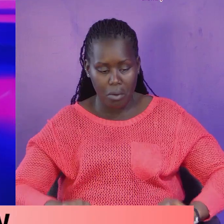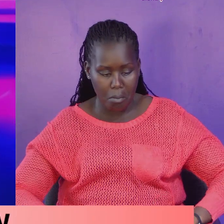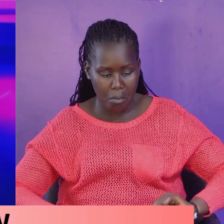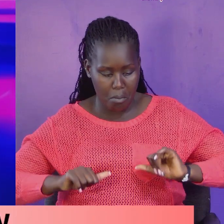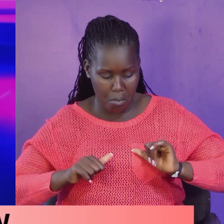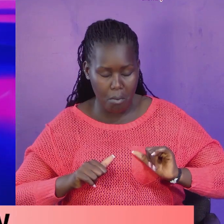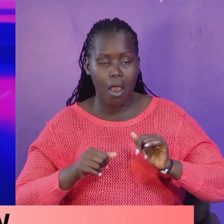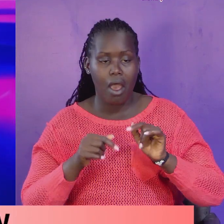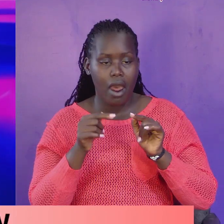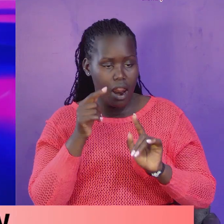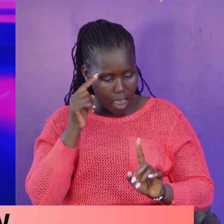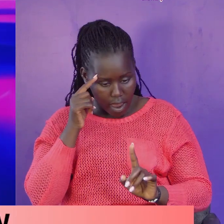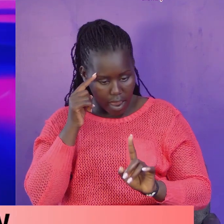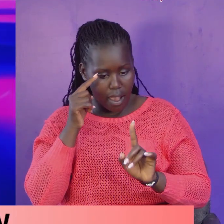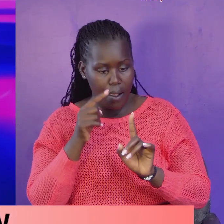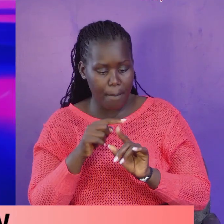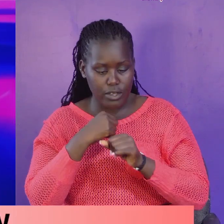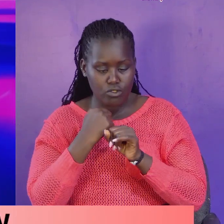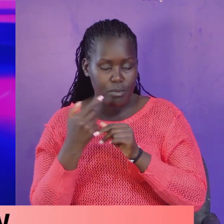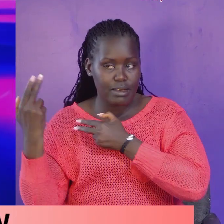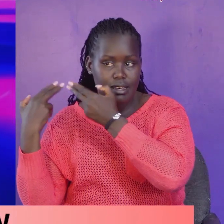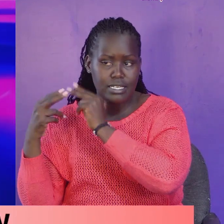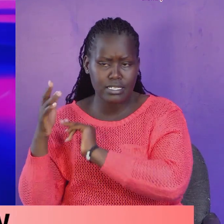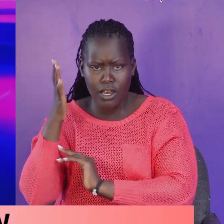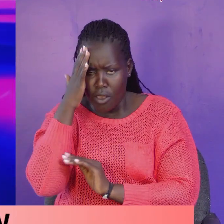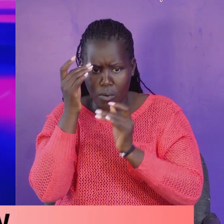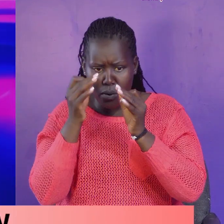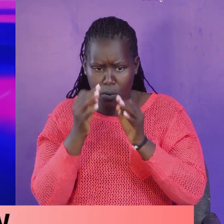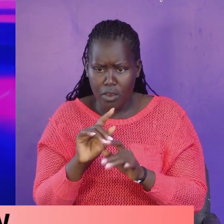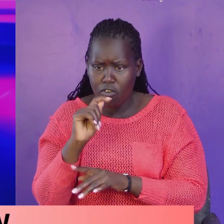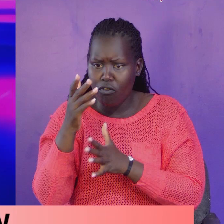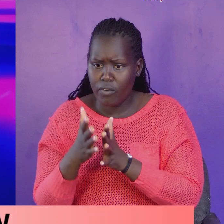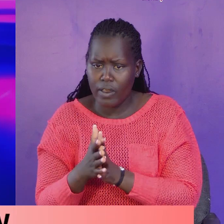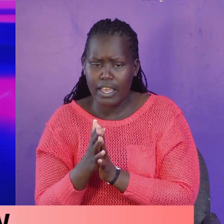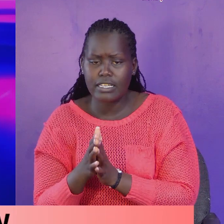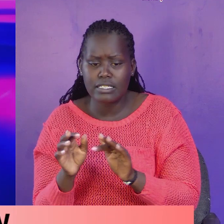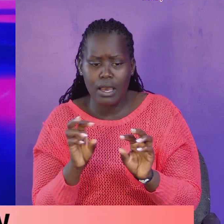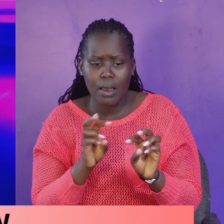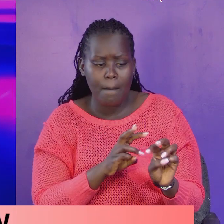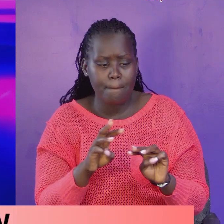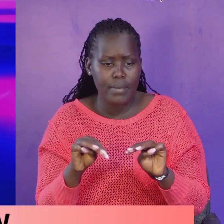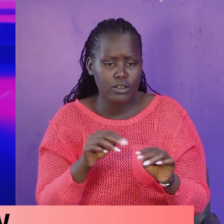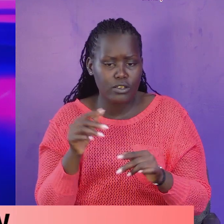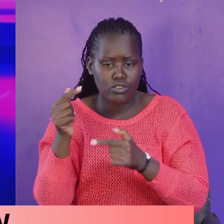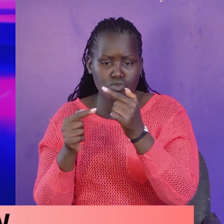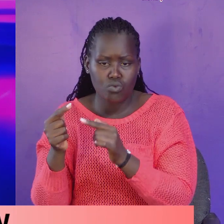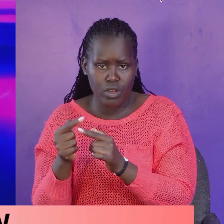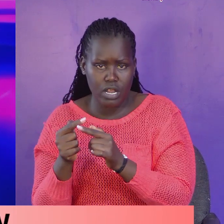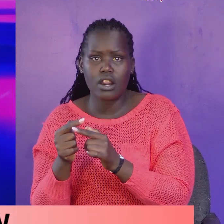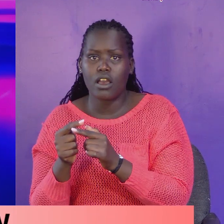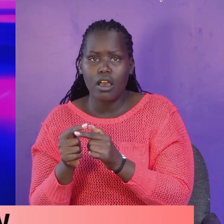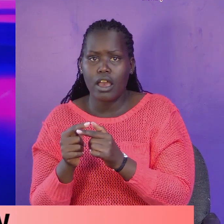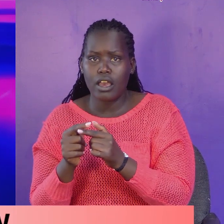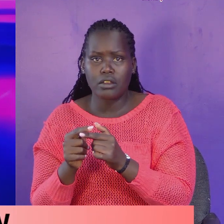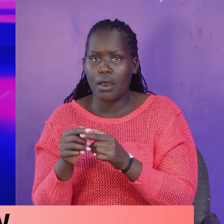just aiming to make history. Do you know if Kenyans managed to deny Ivory Coast from qualifying to the World Cup?